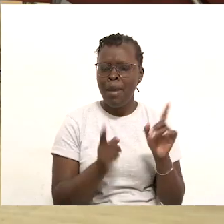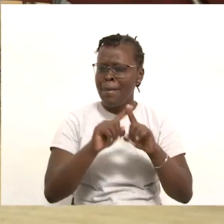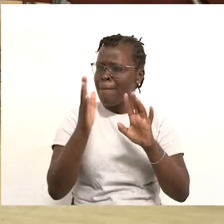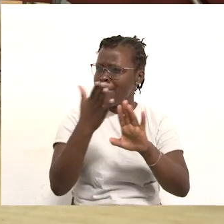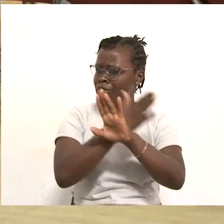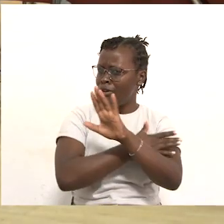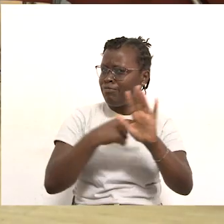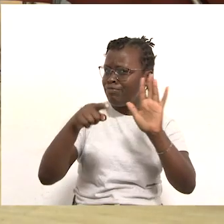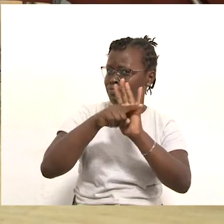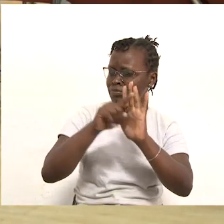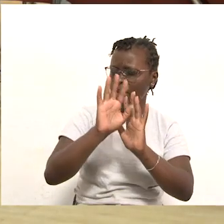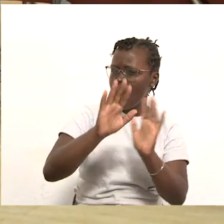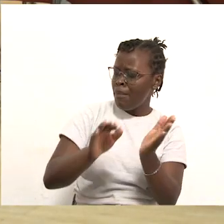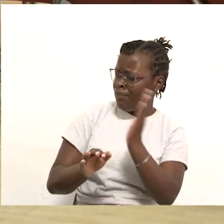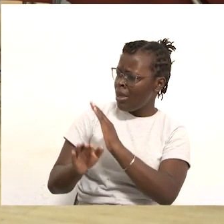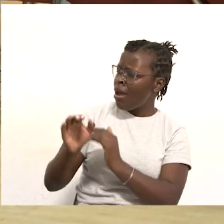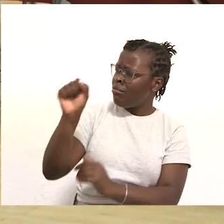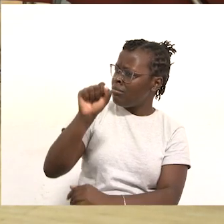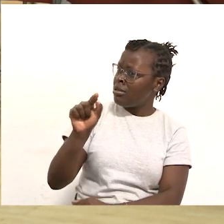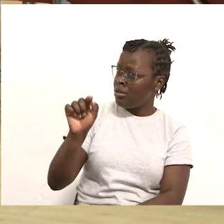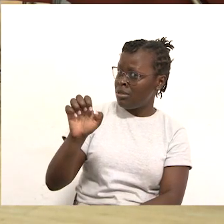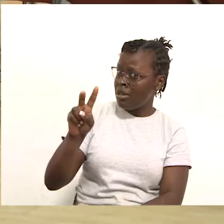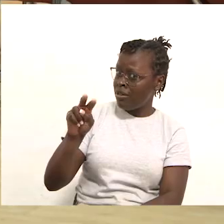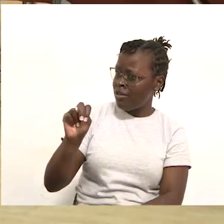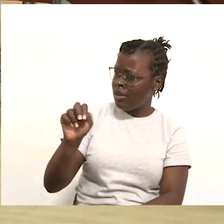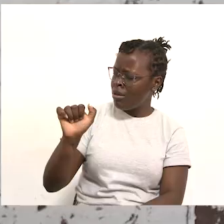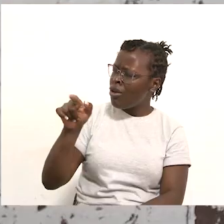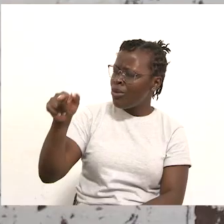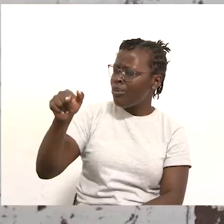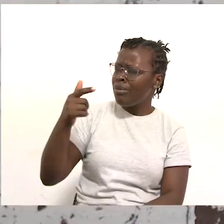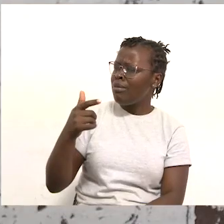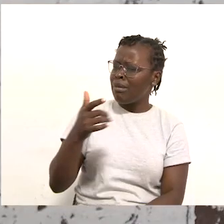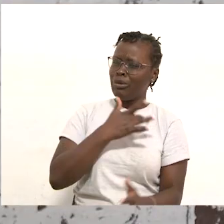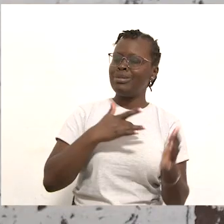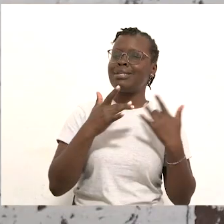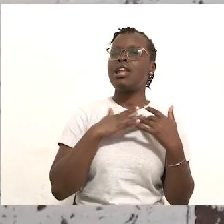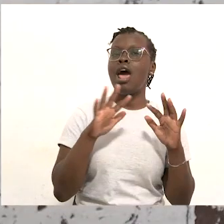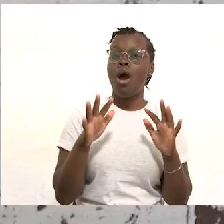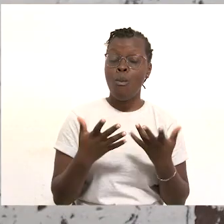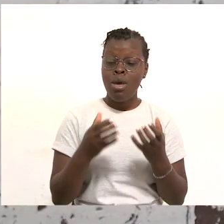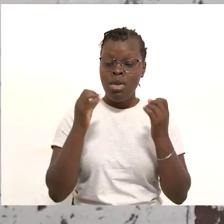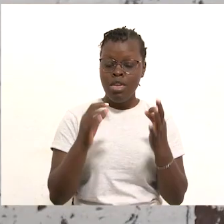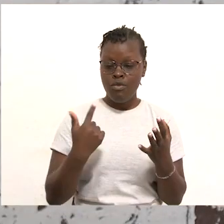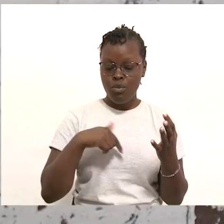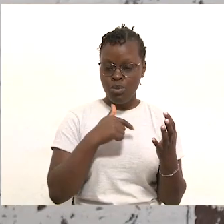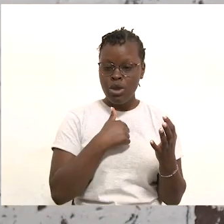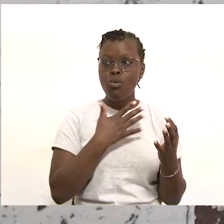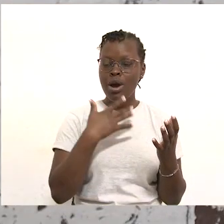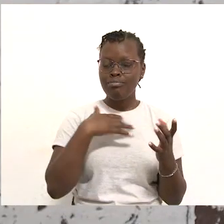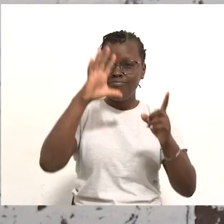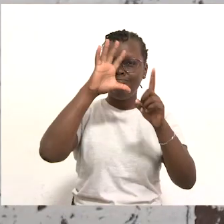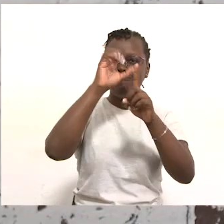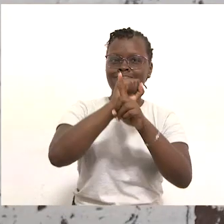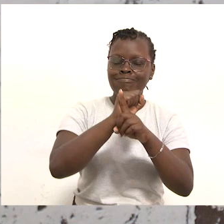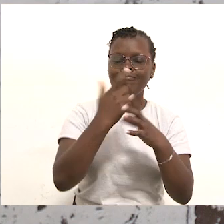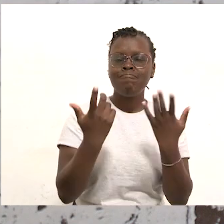losses, can I have Stephen respond to the gains? It might be helpful for us to understand, in order to achieve those gains, what maybe are some of the educational